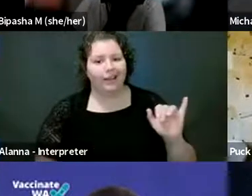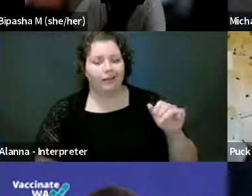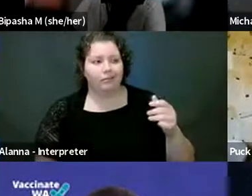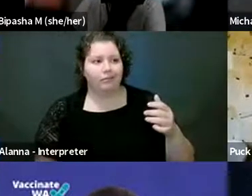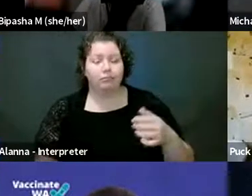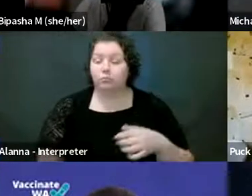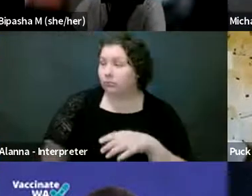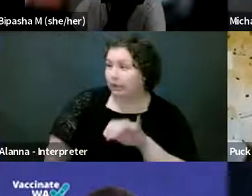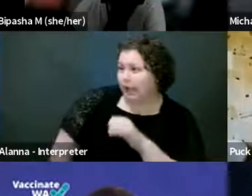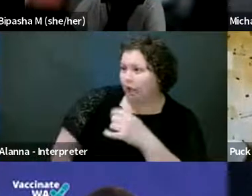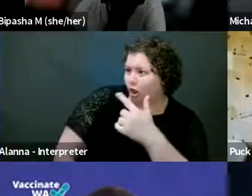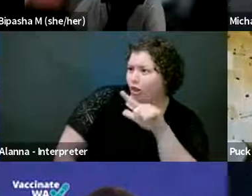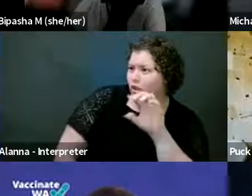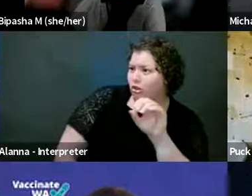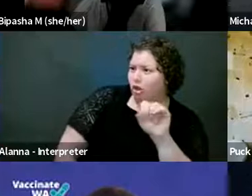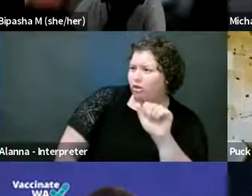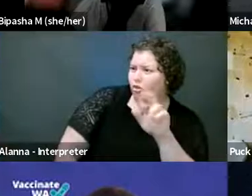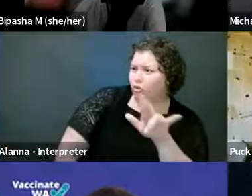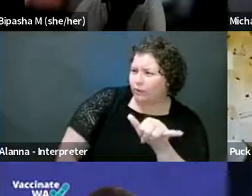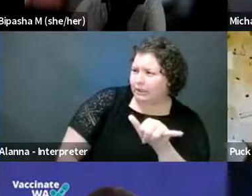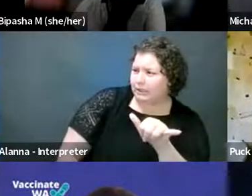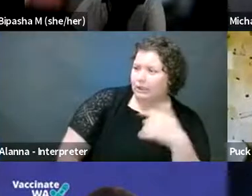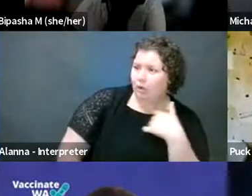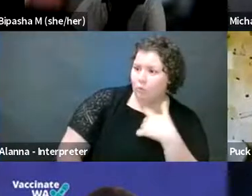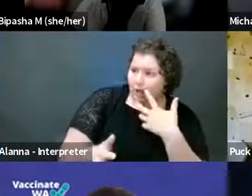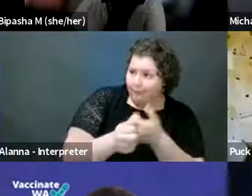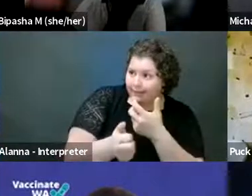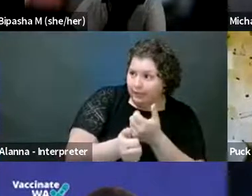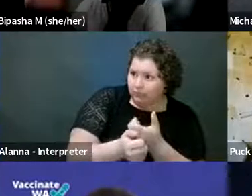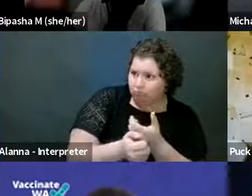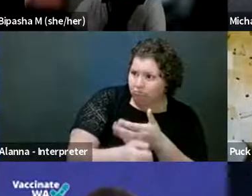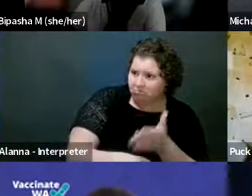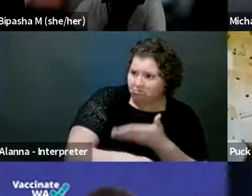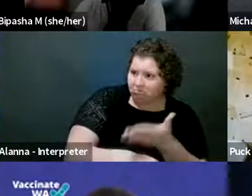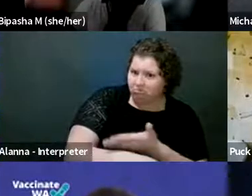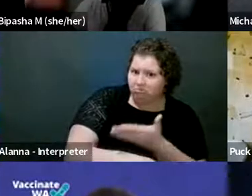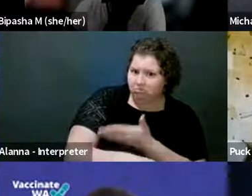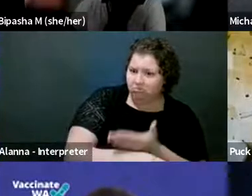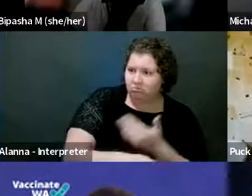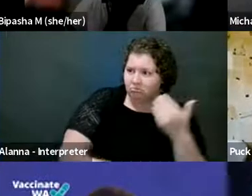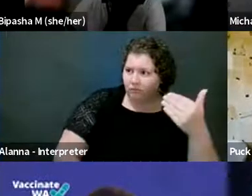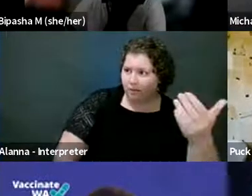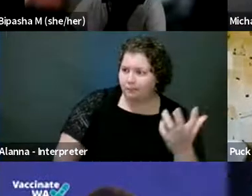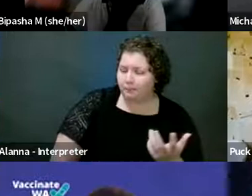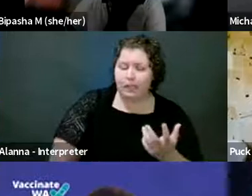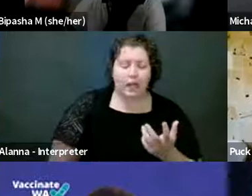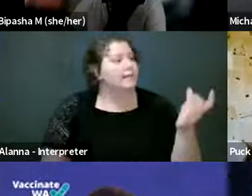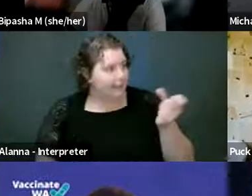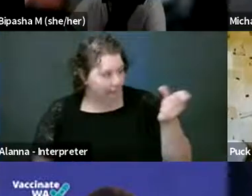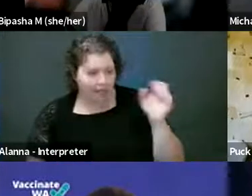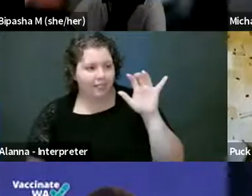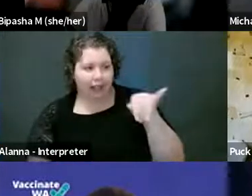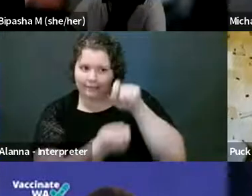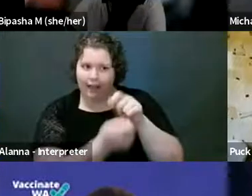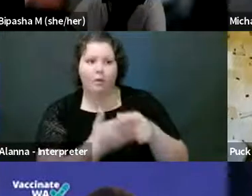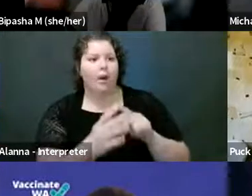we keep updated. That's exactly what was asked for. Okay. Yes, a glossary. Excellent. Yes, I think that is certainly something